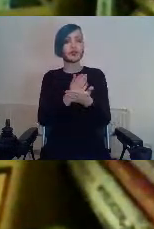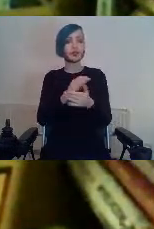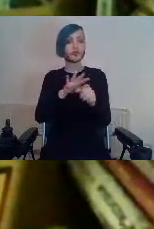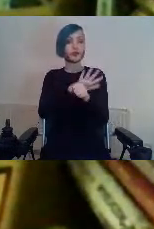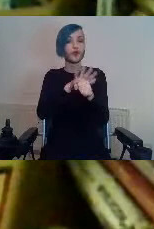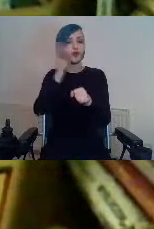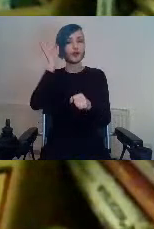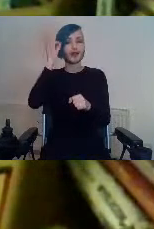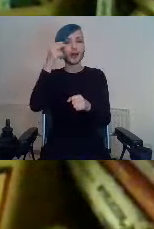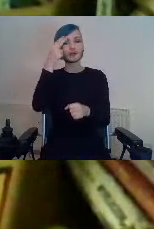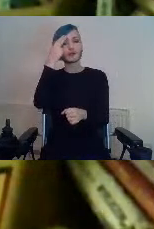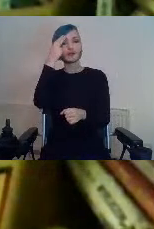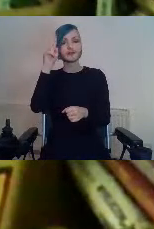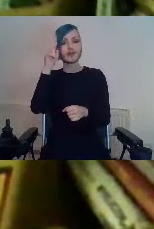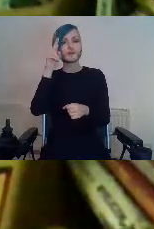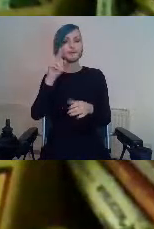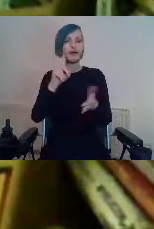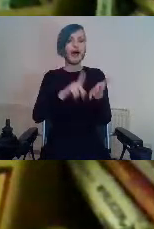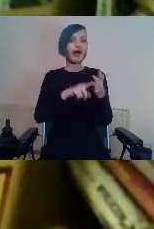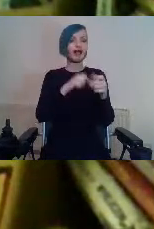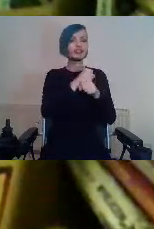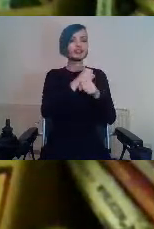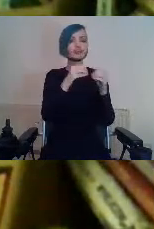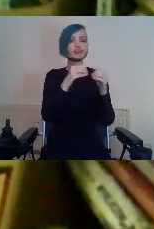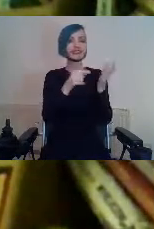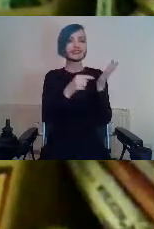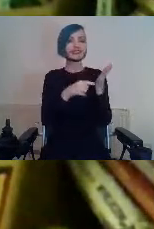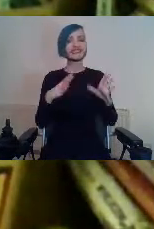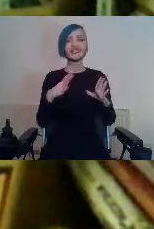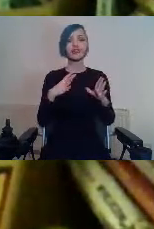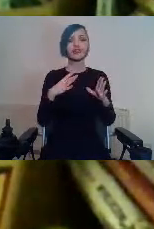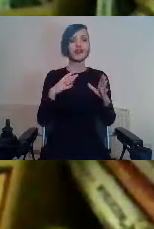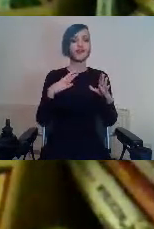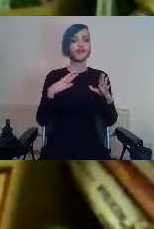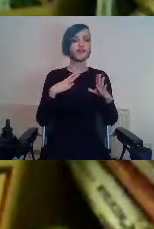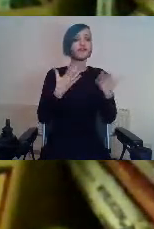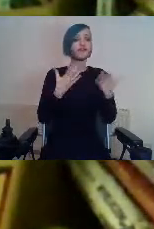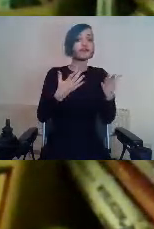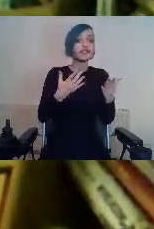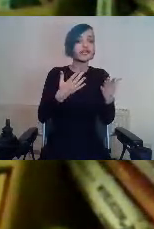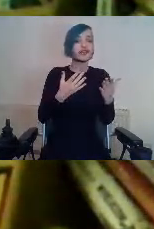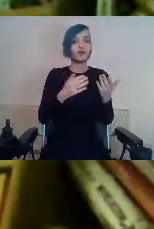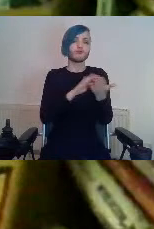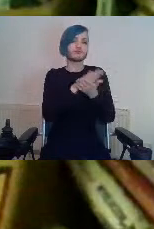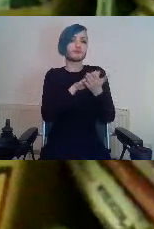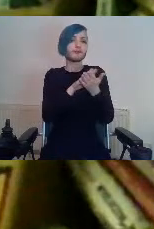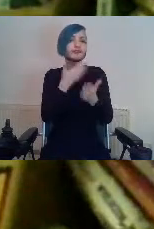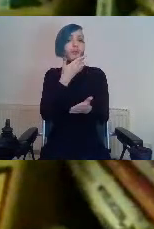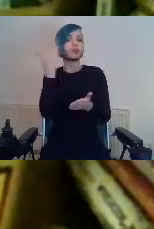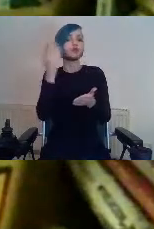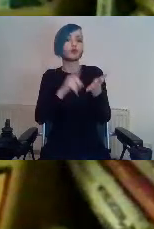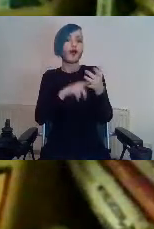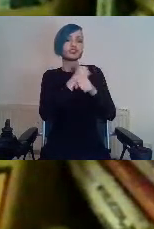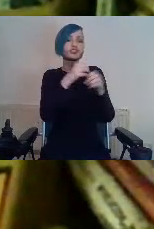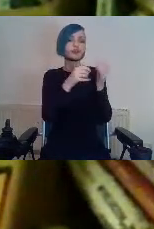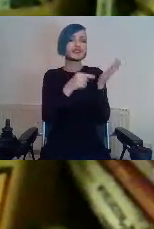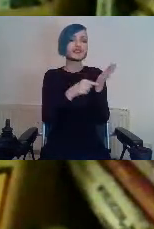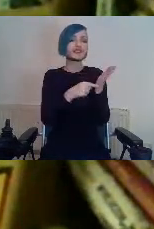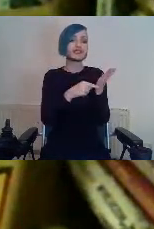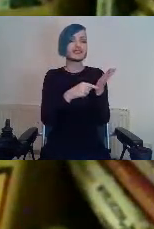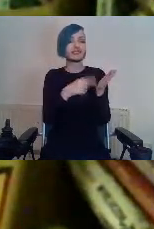is called LGBT free zones. So these local councils declared